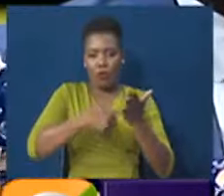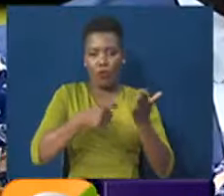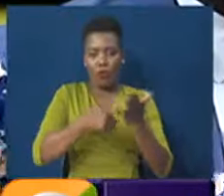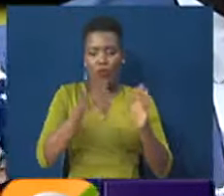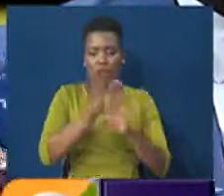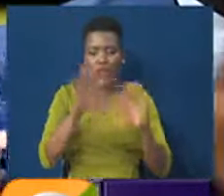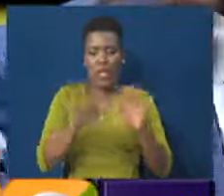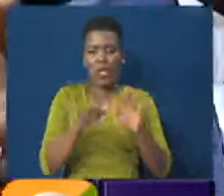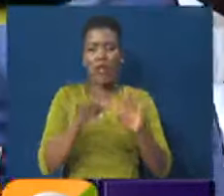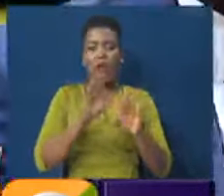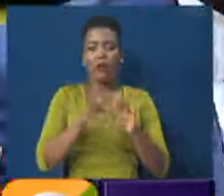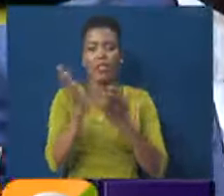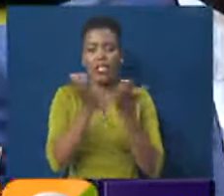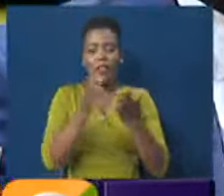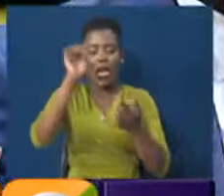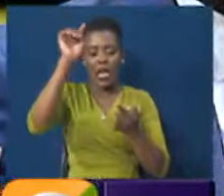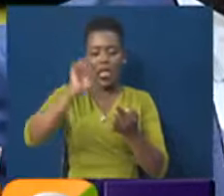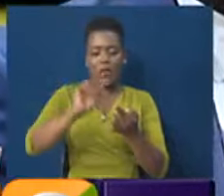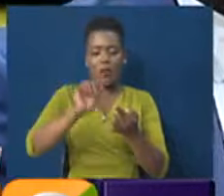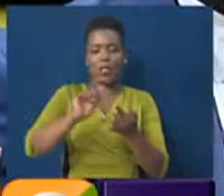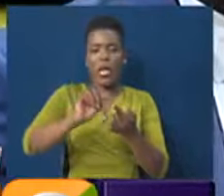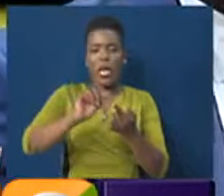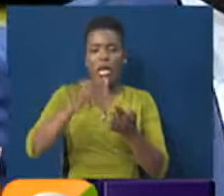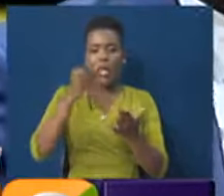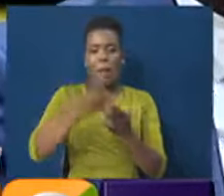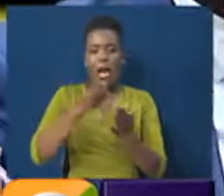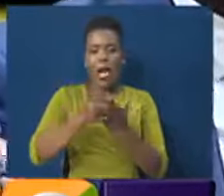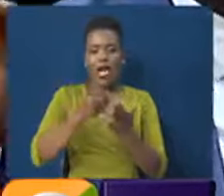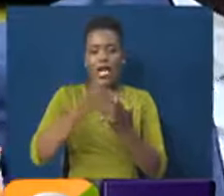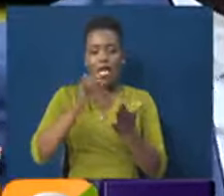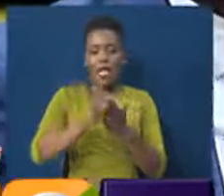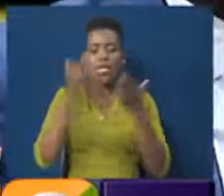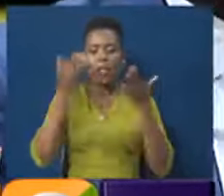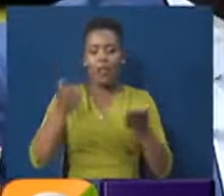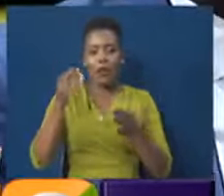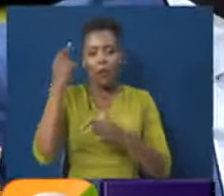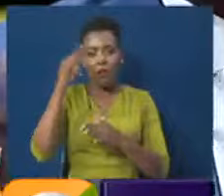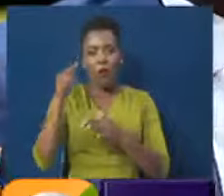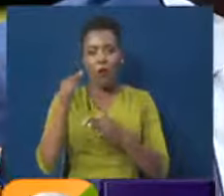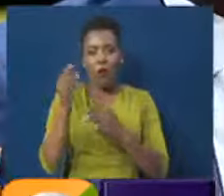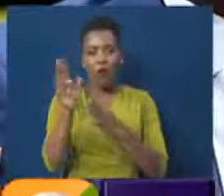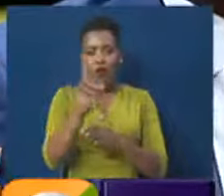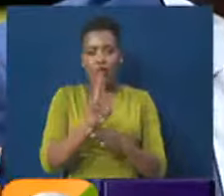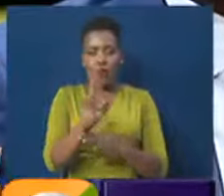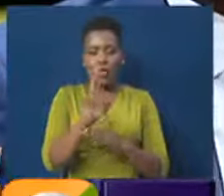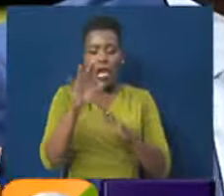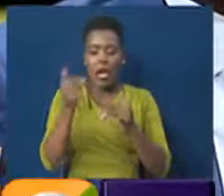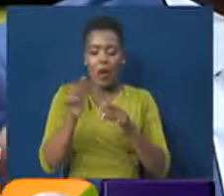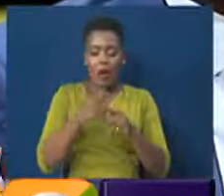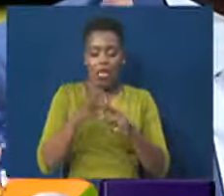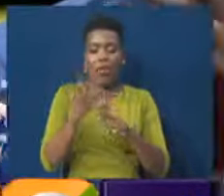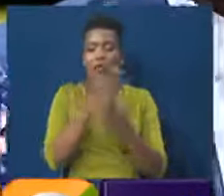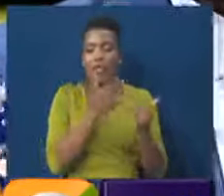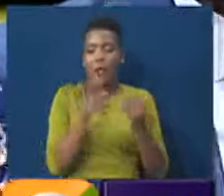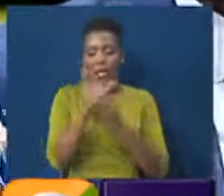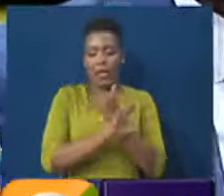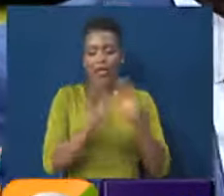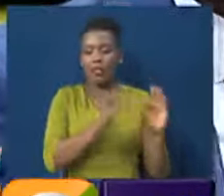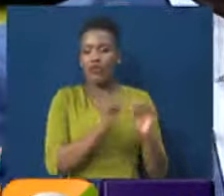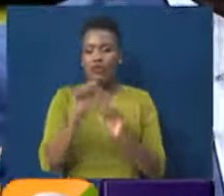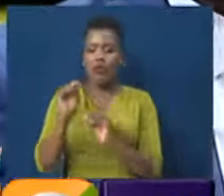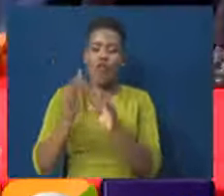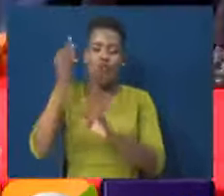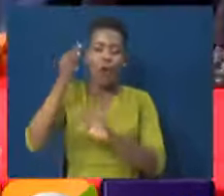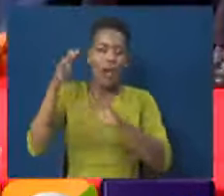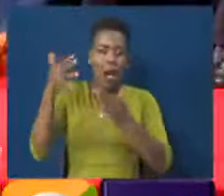and services and reduce the amount of money that is available for expenditure. Okay. So how then do you expect the country to move forward? So it's